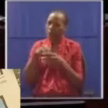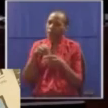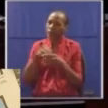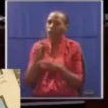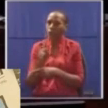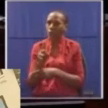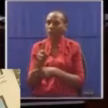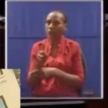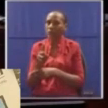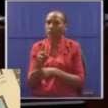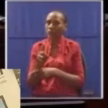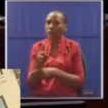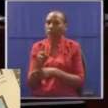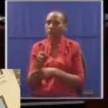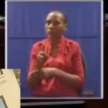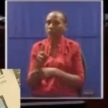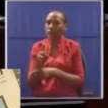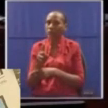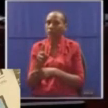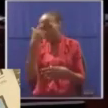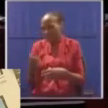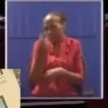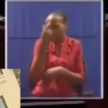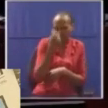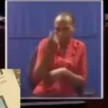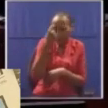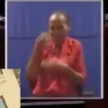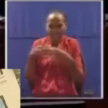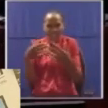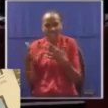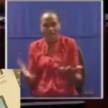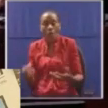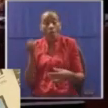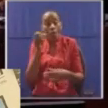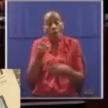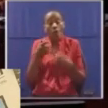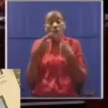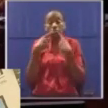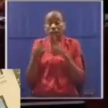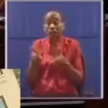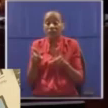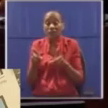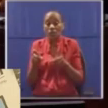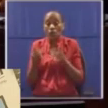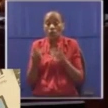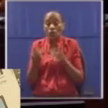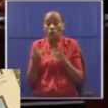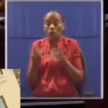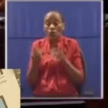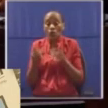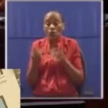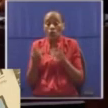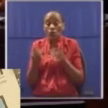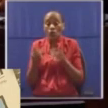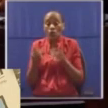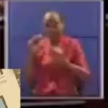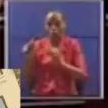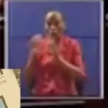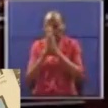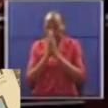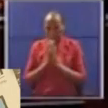right to entertain such religious beliefs as the person chooses, the right to declare religious beliefs openly and without fear of hindrance